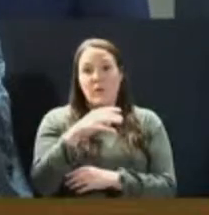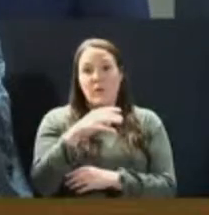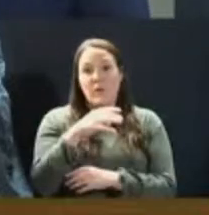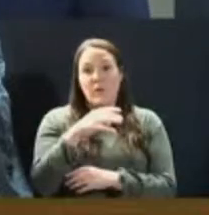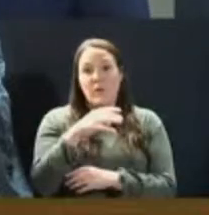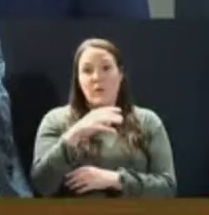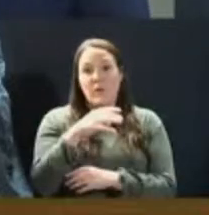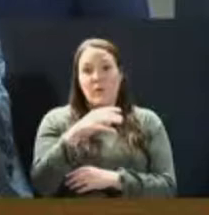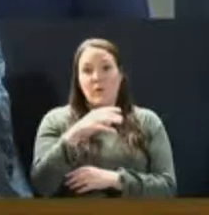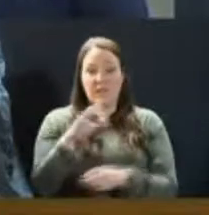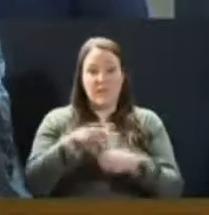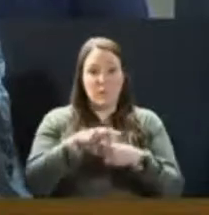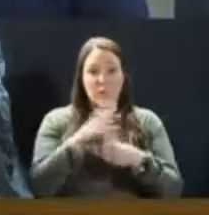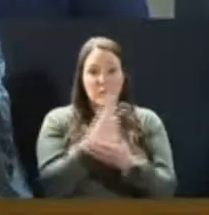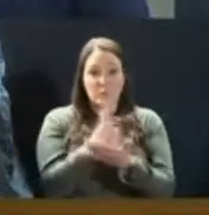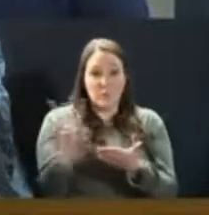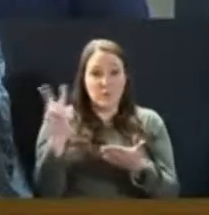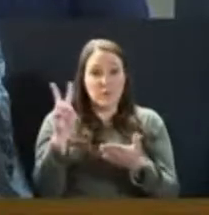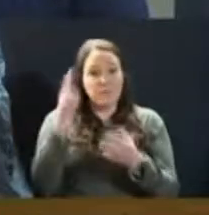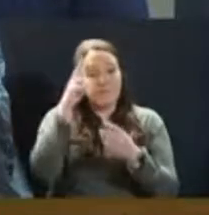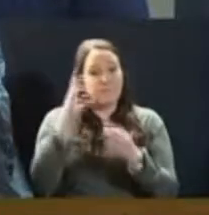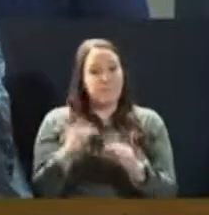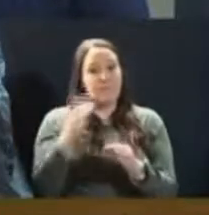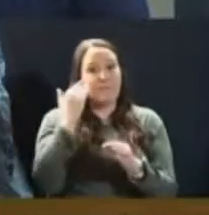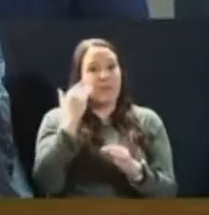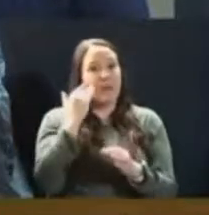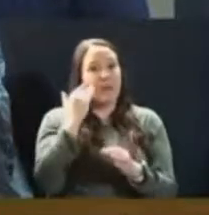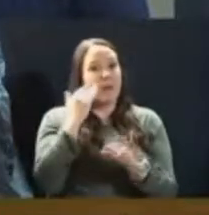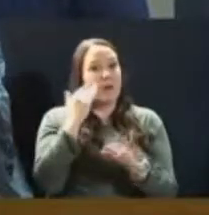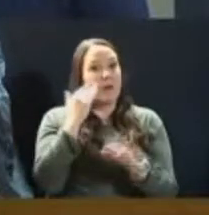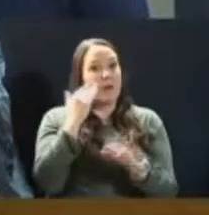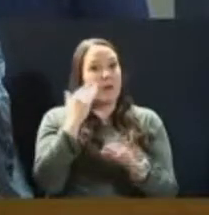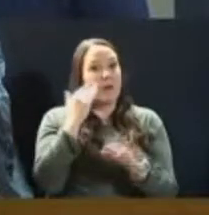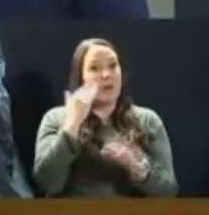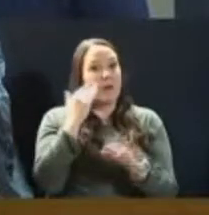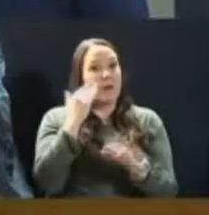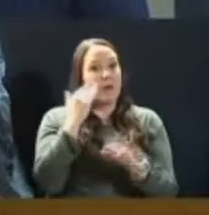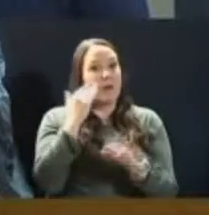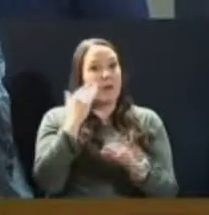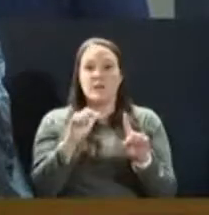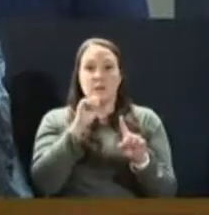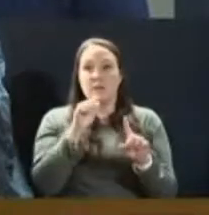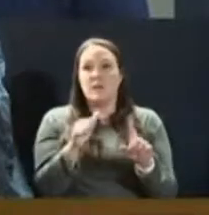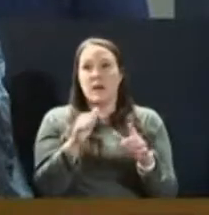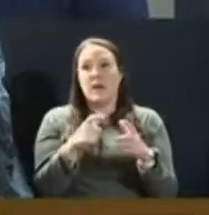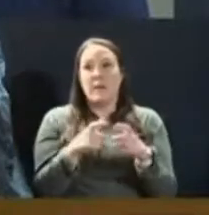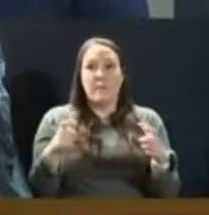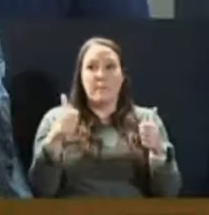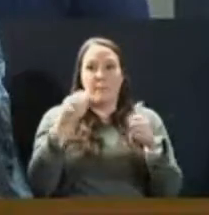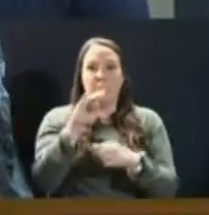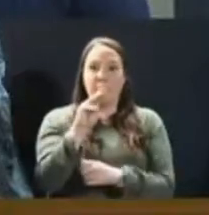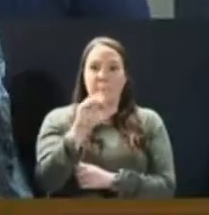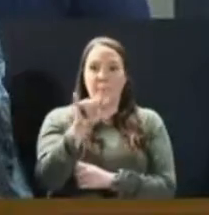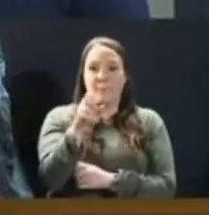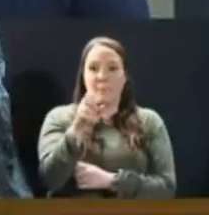ago made a decision, and I know it was a 5-4 decision. I know it wasn't a majority decision.